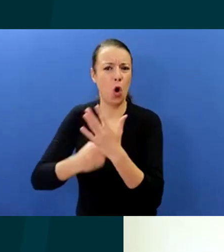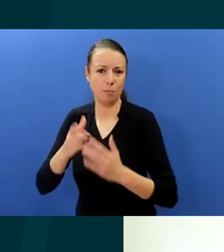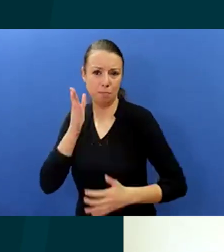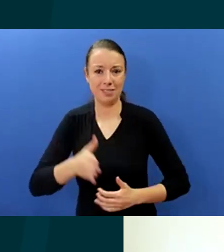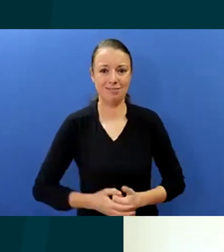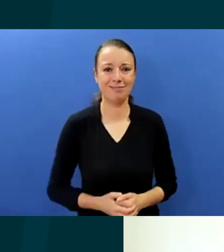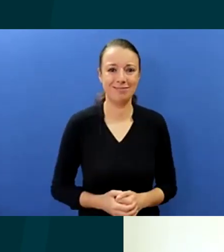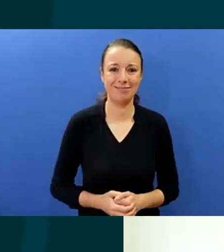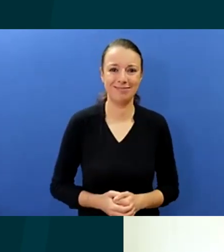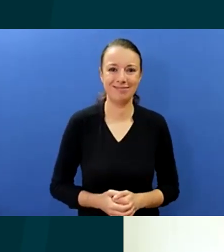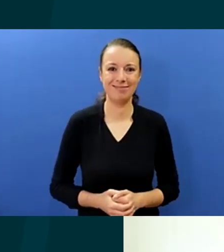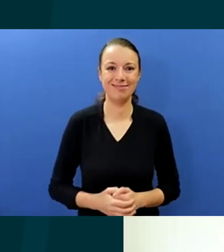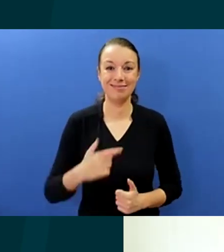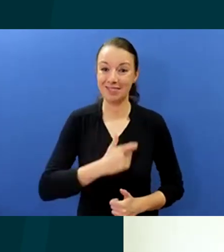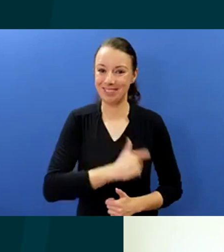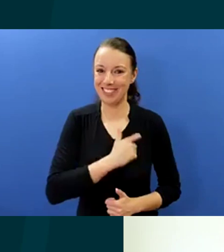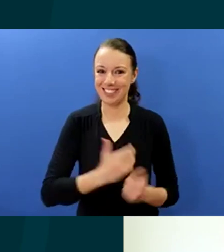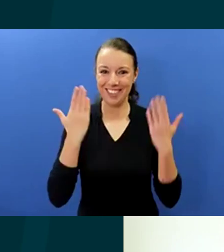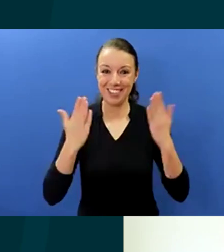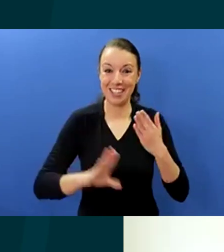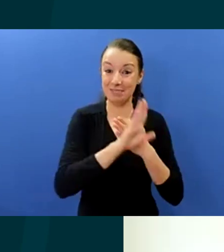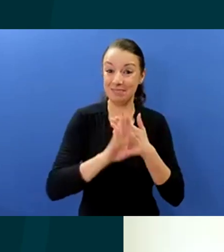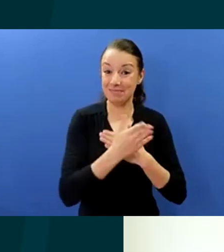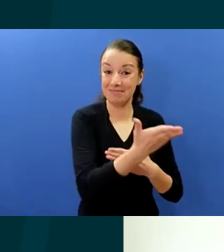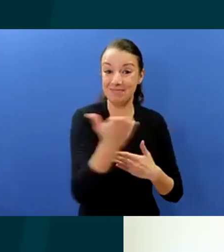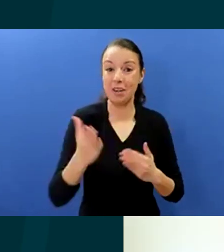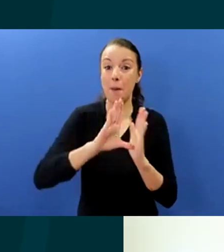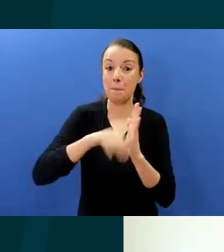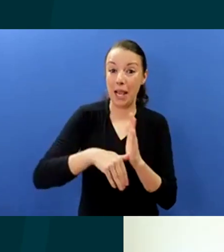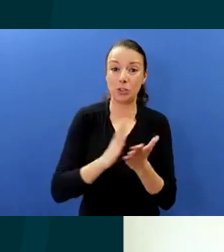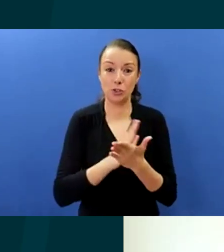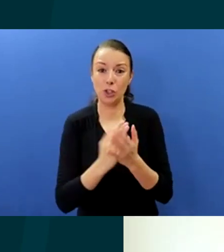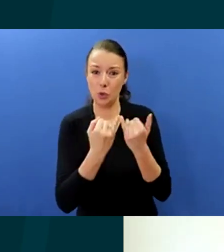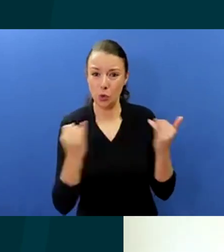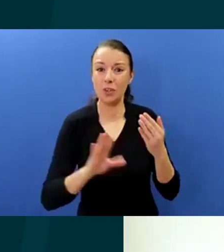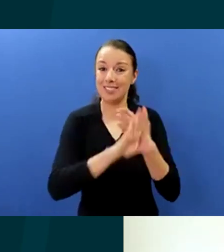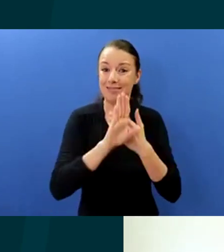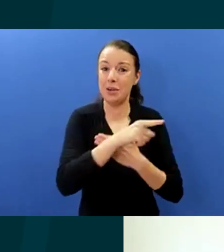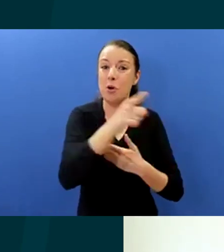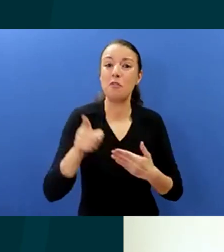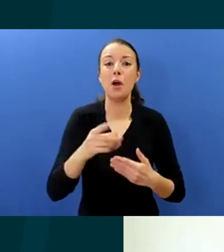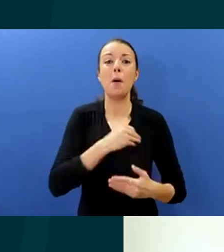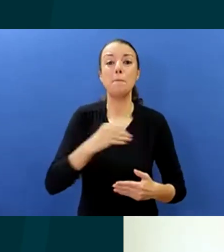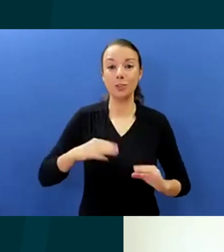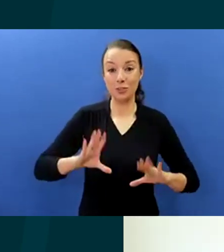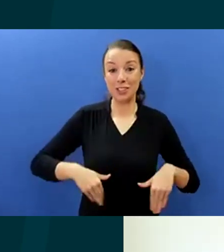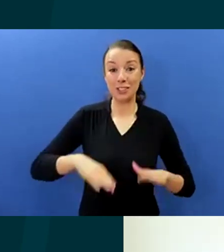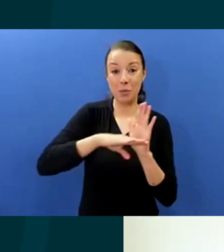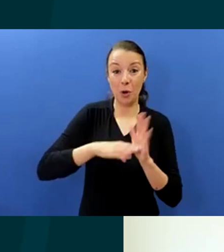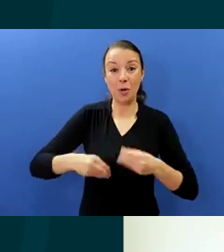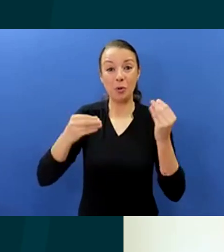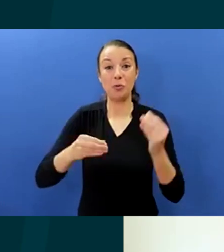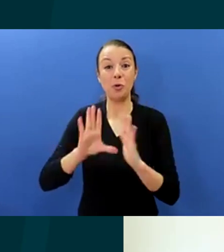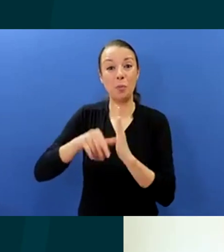something that we refer to in the following meetings. Especially, I would like to welcome the representatives of middle-sized towns